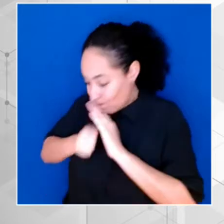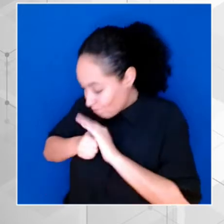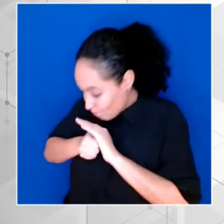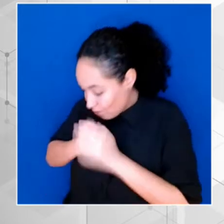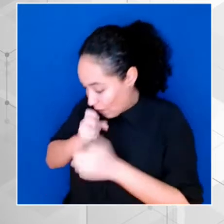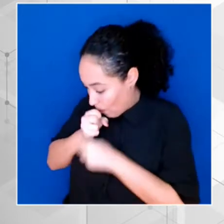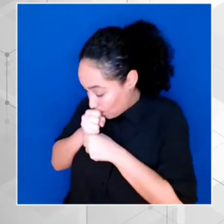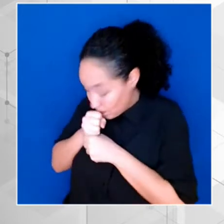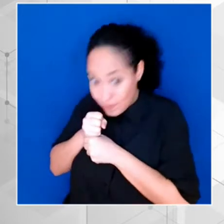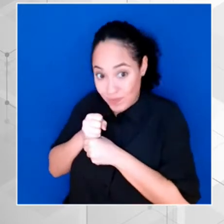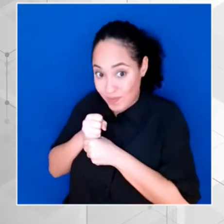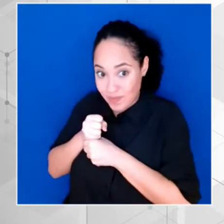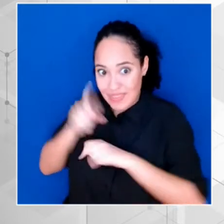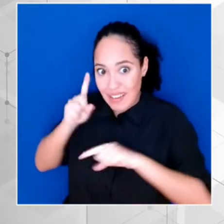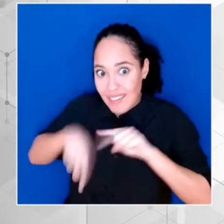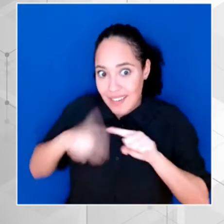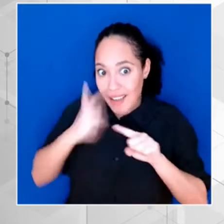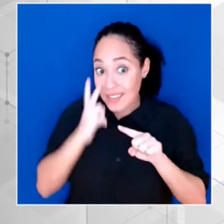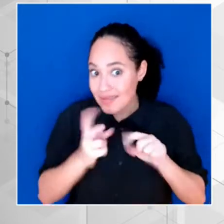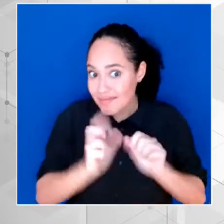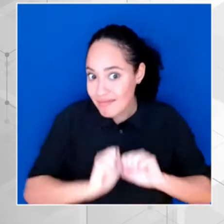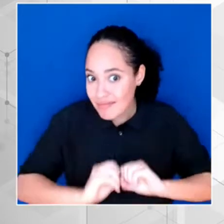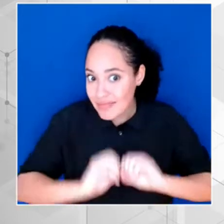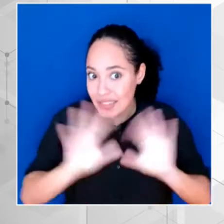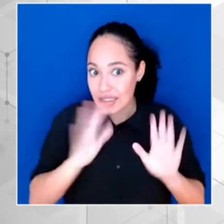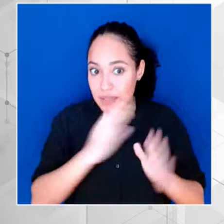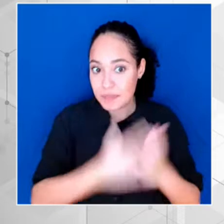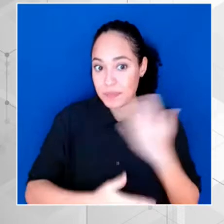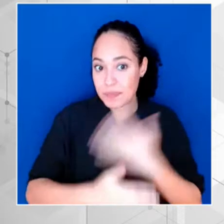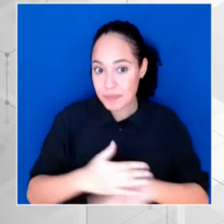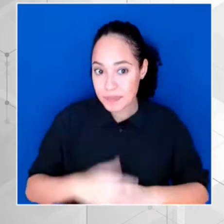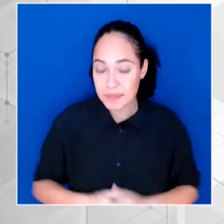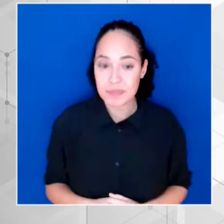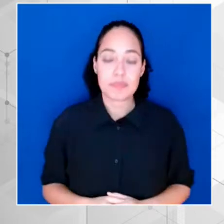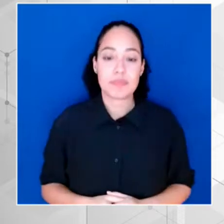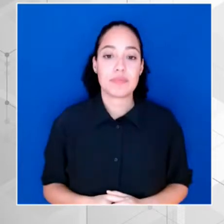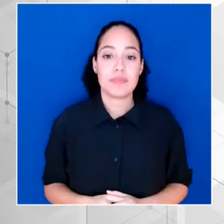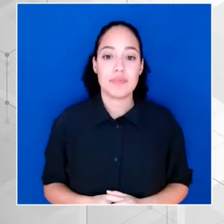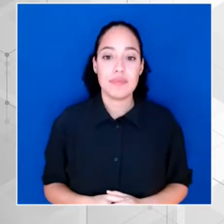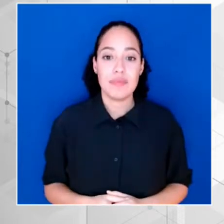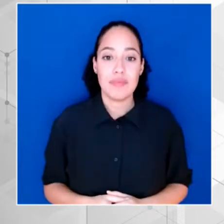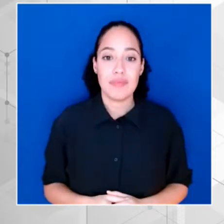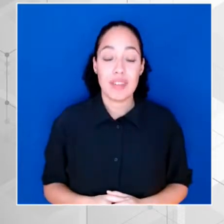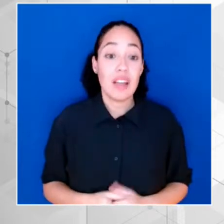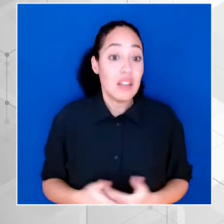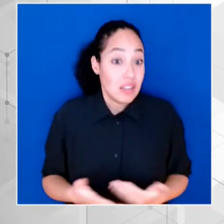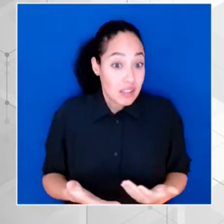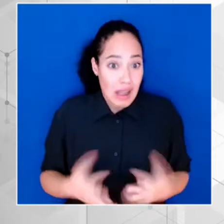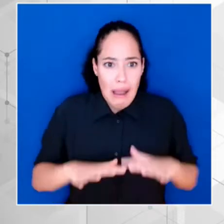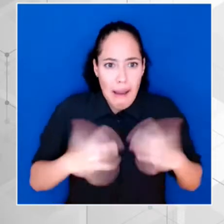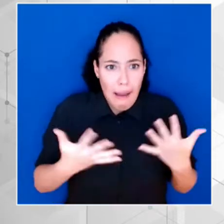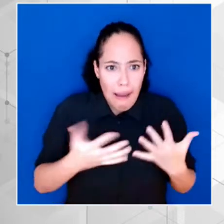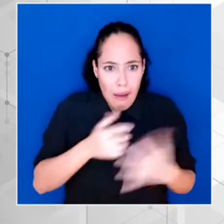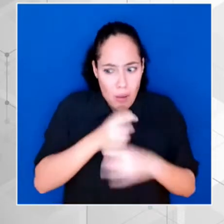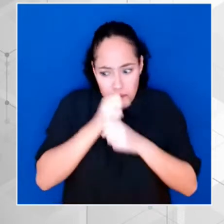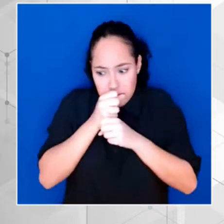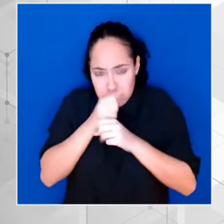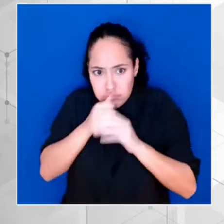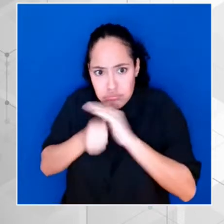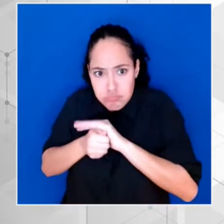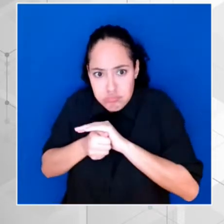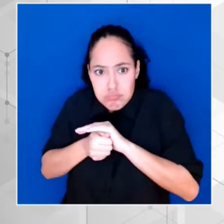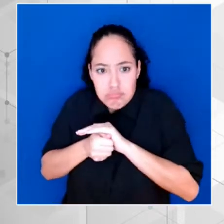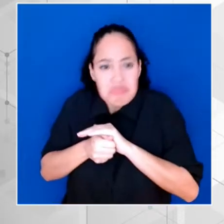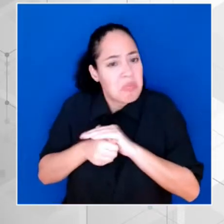than maybe still in my own workplace. People find ways to cover their challenges and to hide or mask. And some people